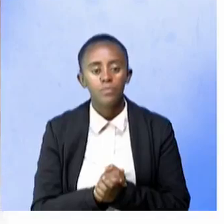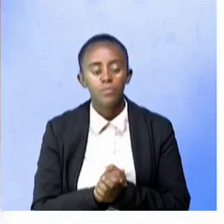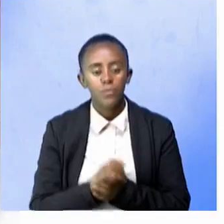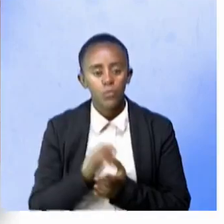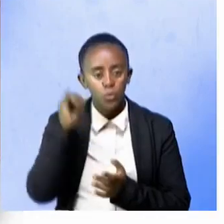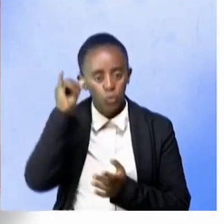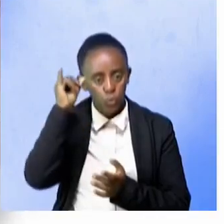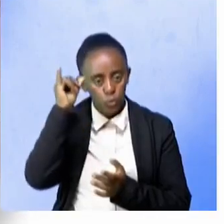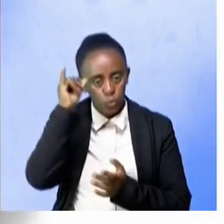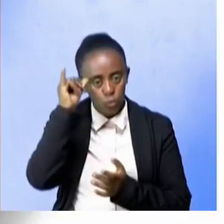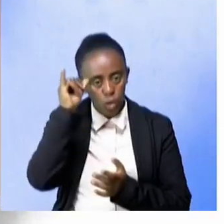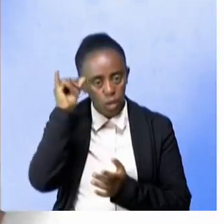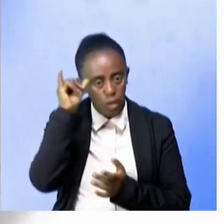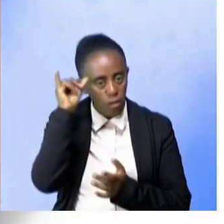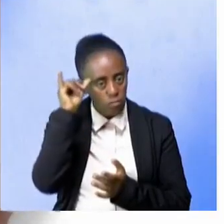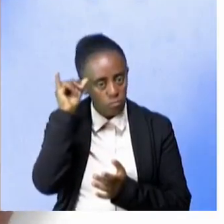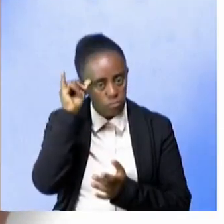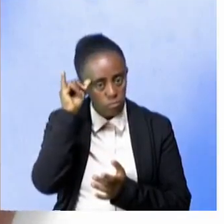Jonathan